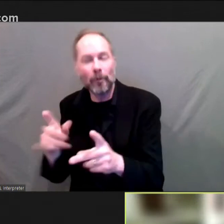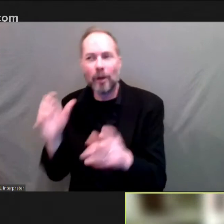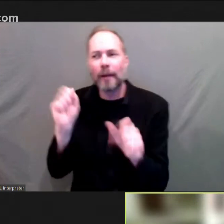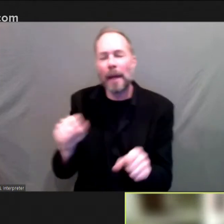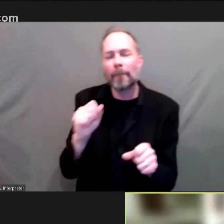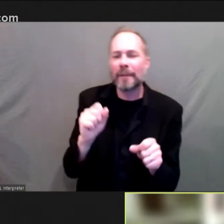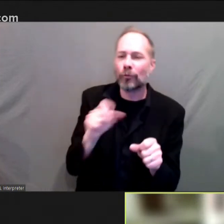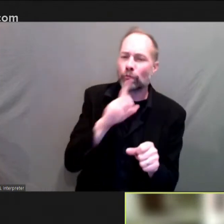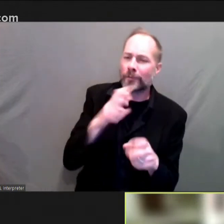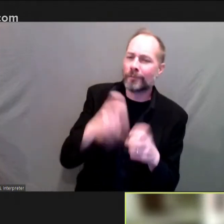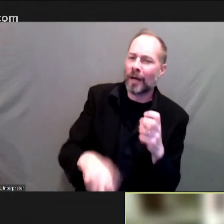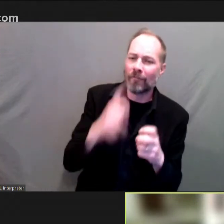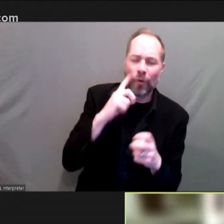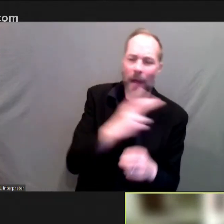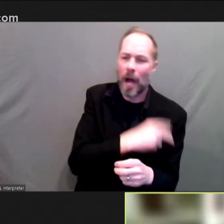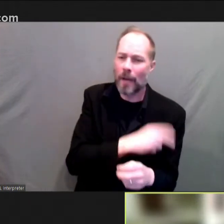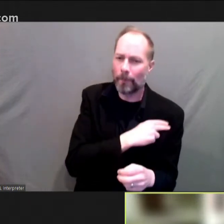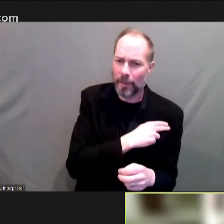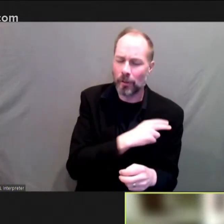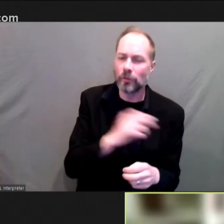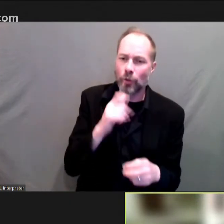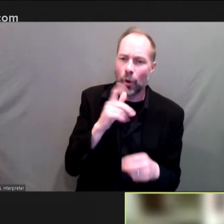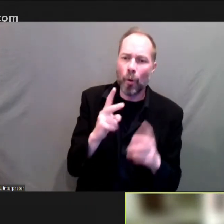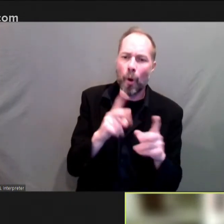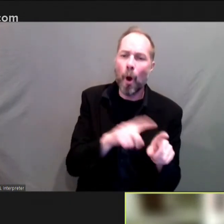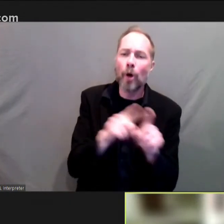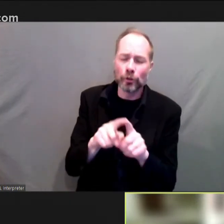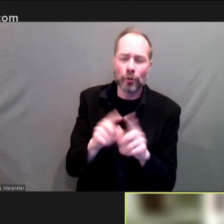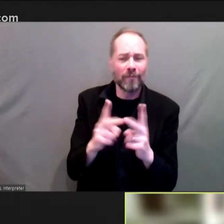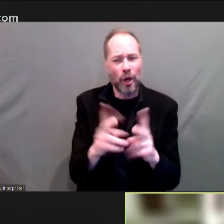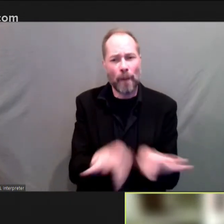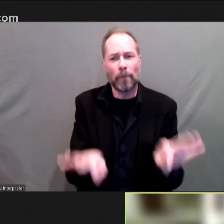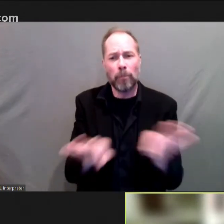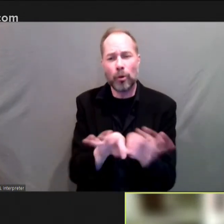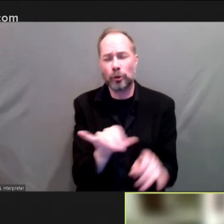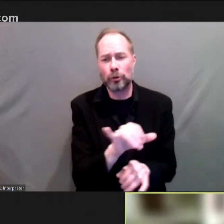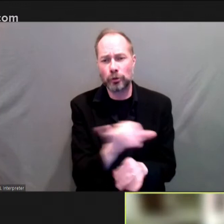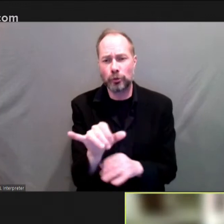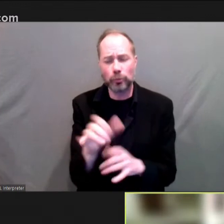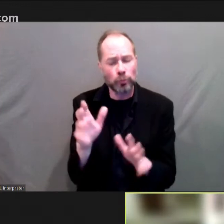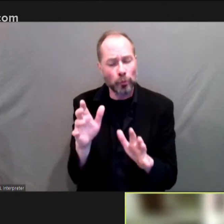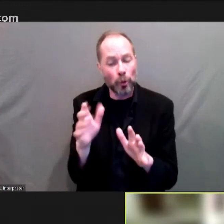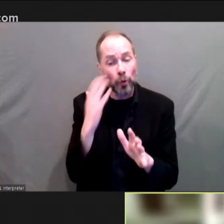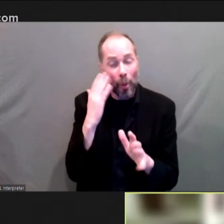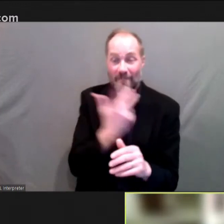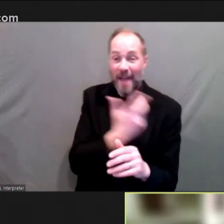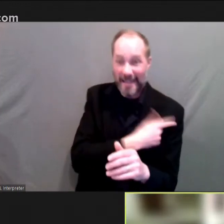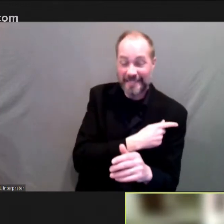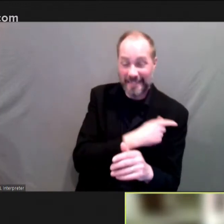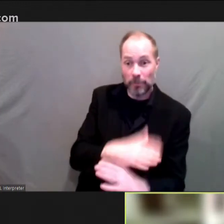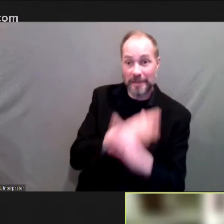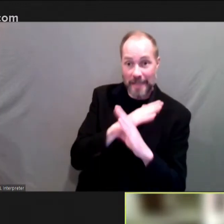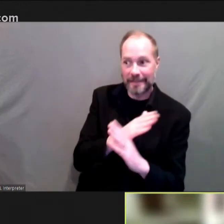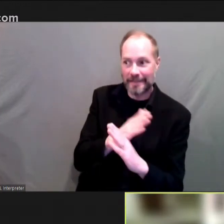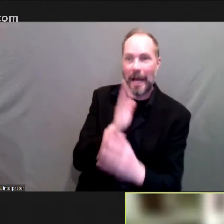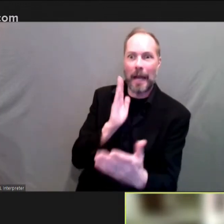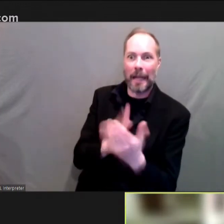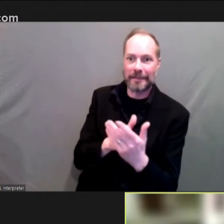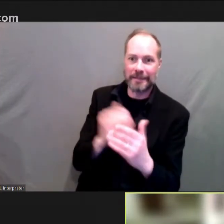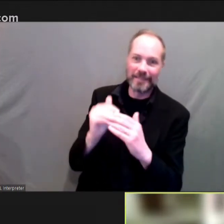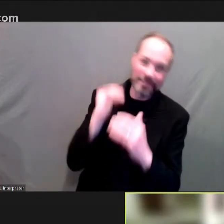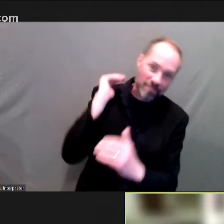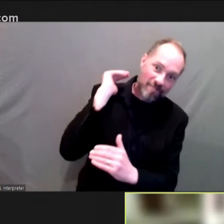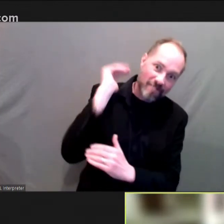hospitals. It's important always too to remember that these vaccines are meant to protect against severe disease